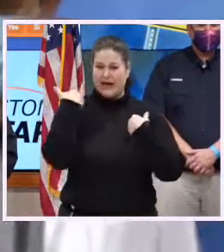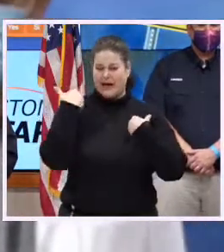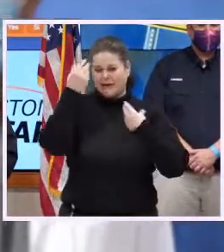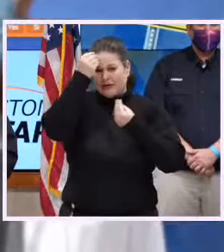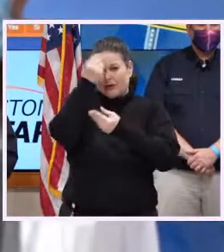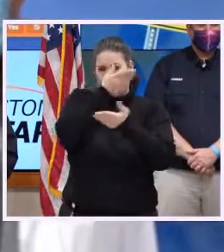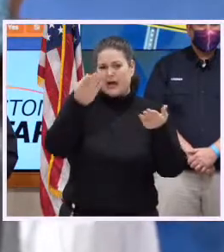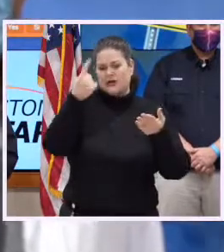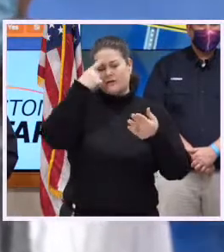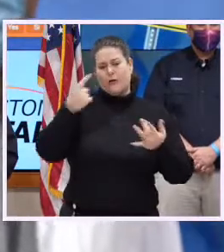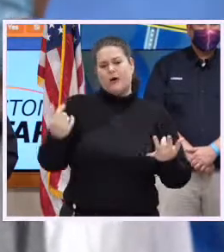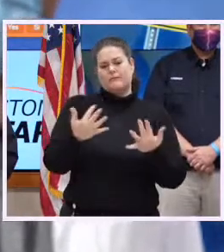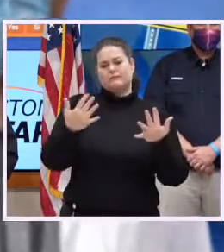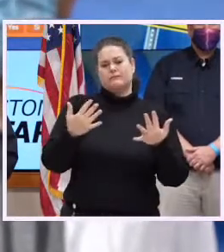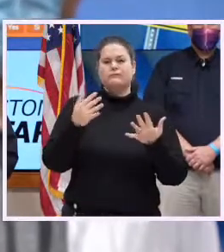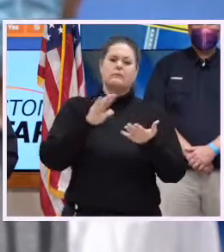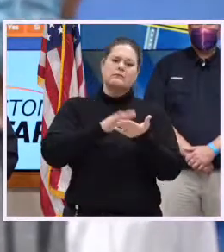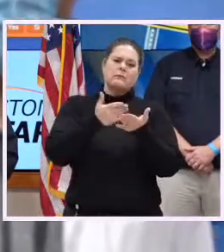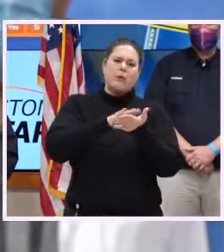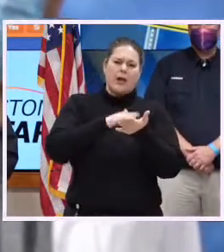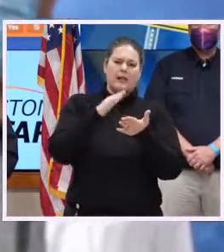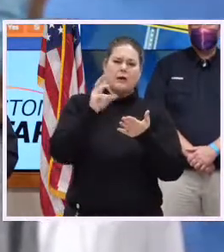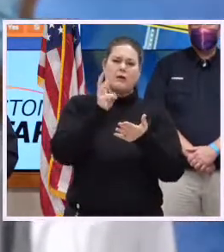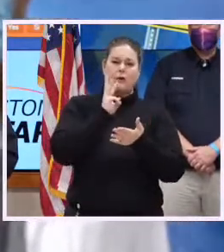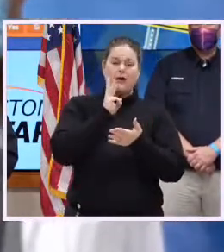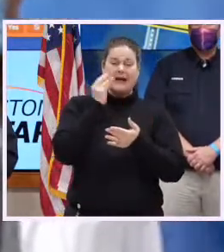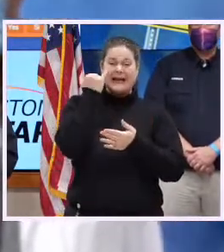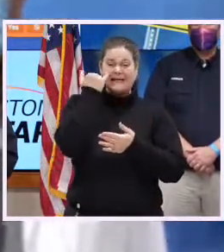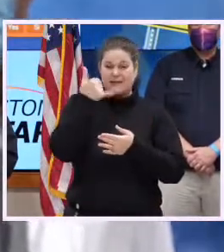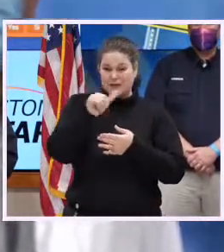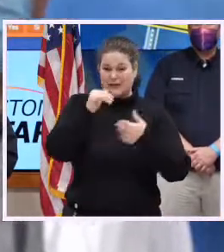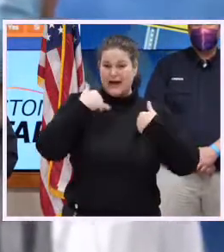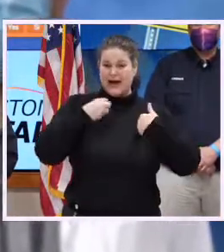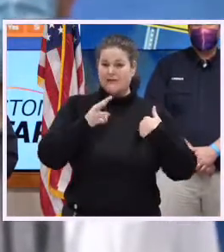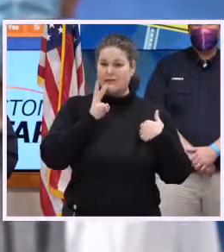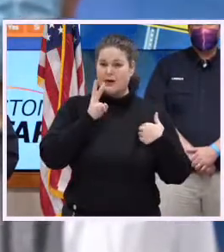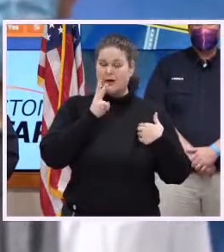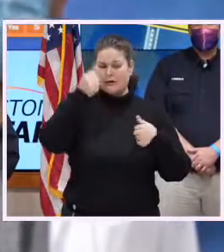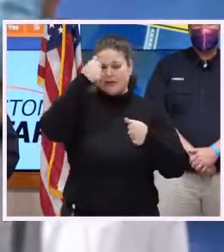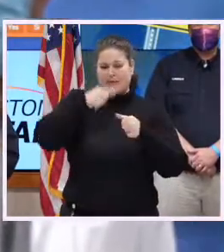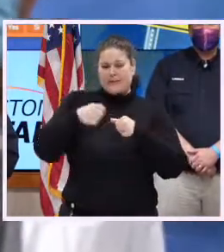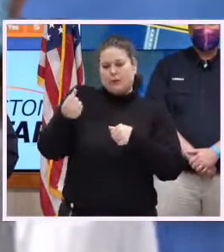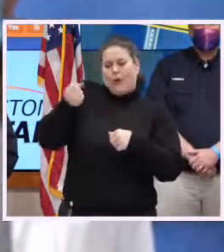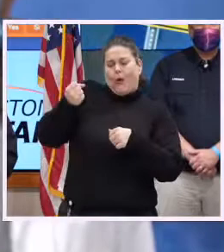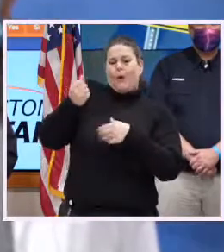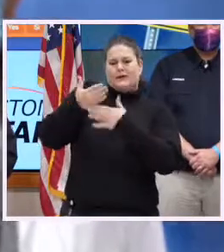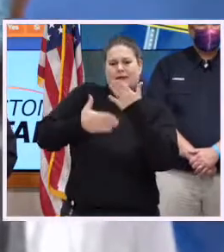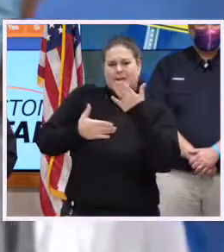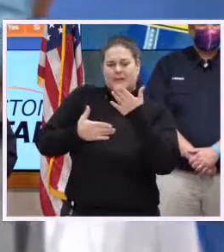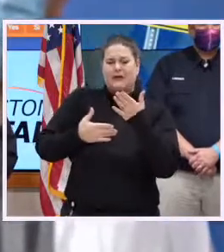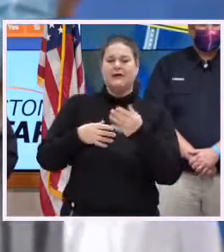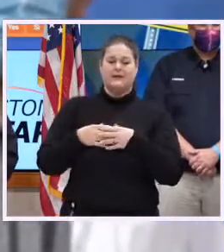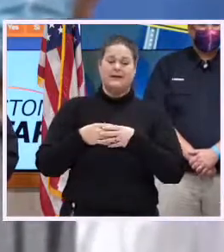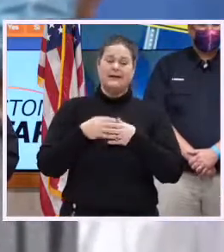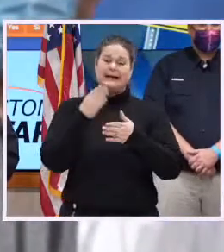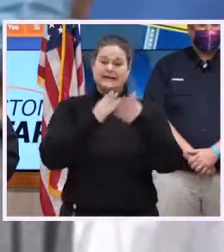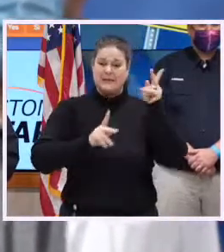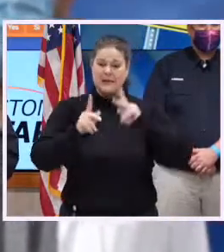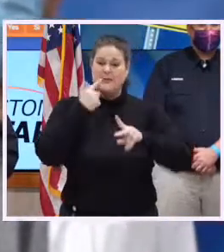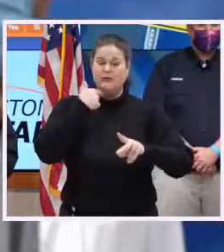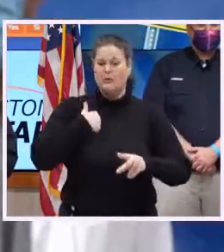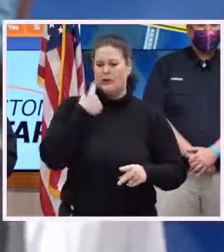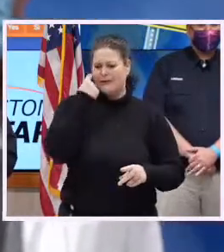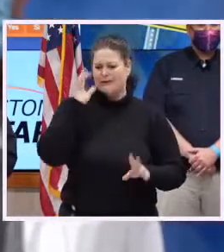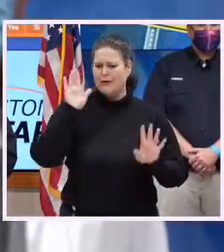at varying times. If you still have water, remember to preserve some. Don't be one of the folks that I've talked to recently who say,